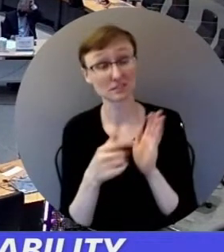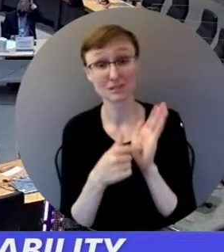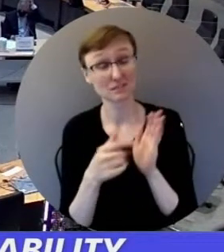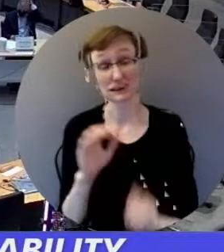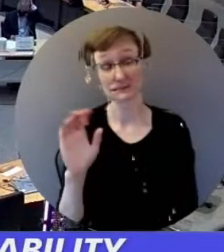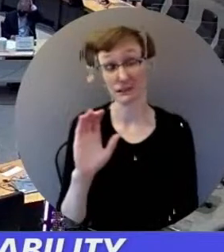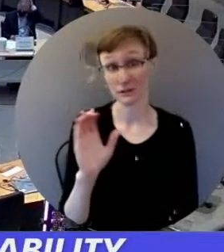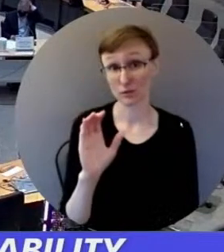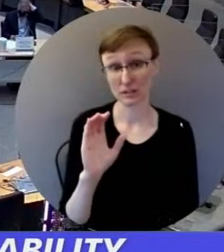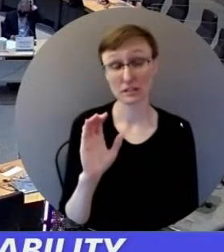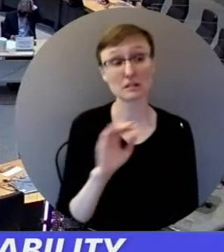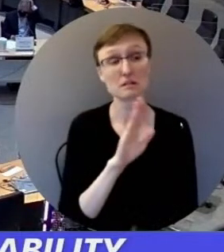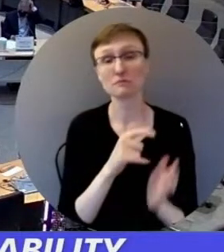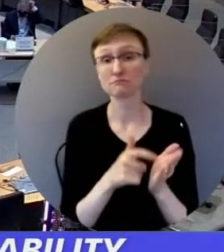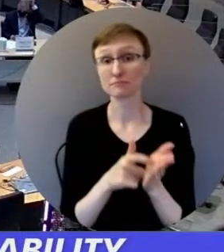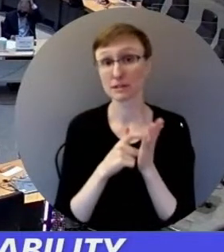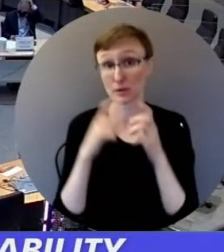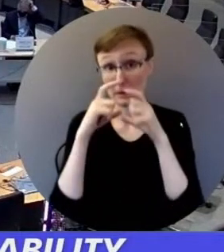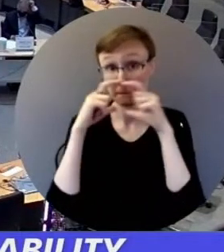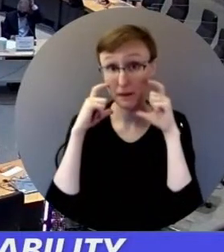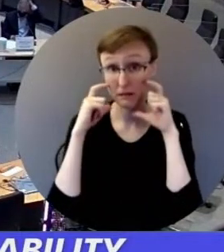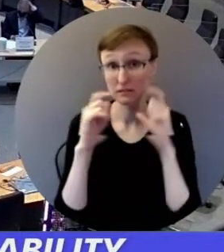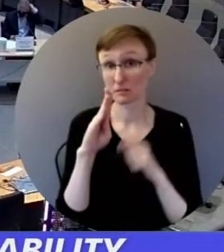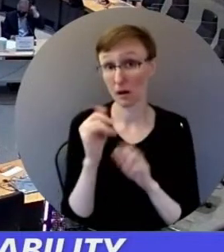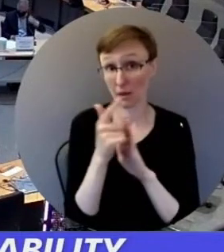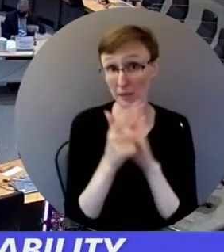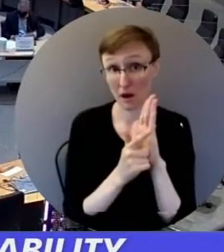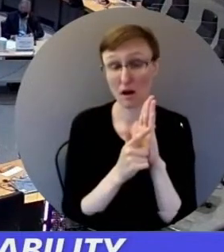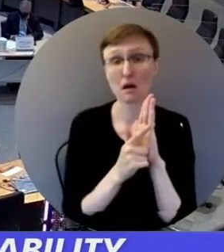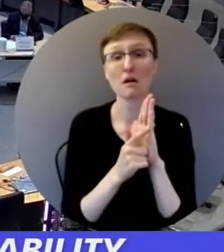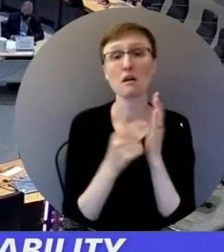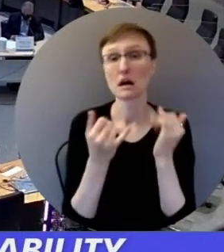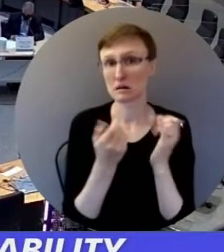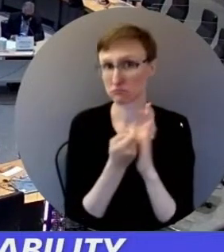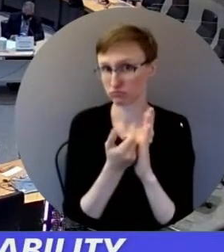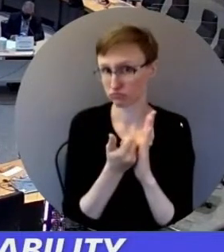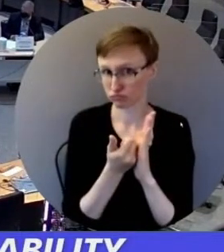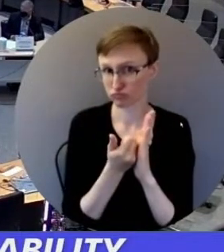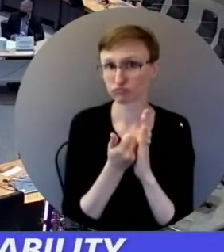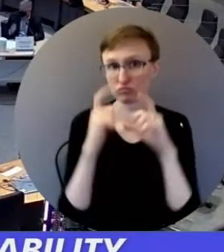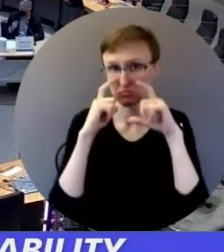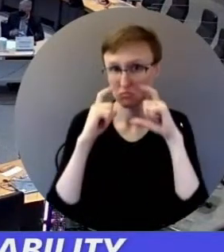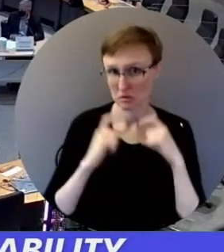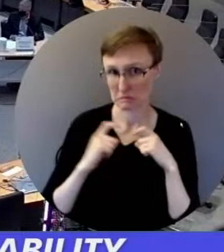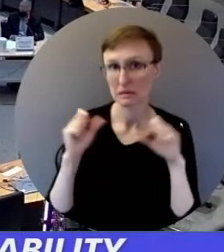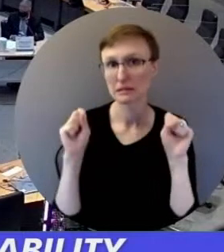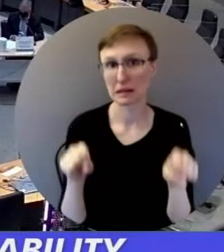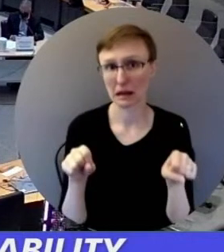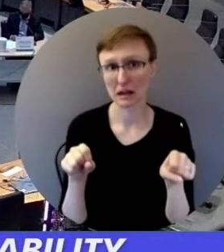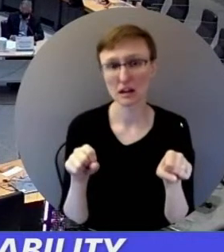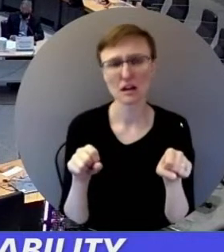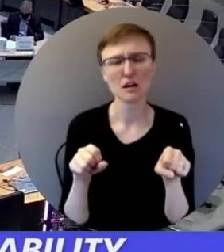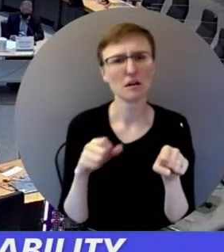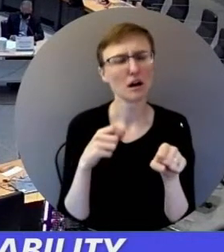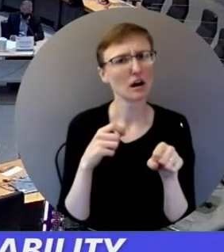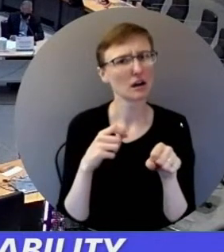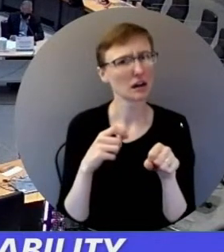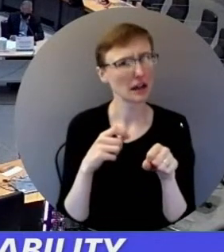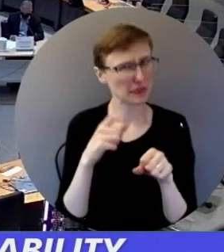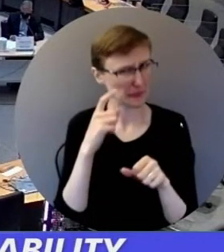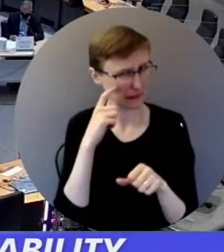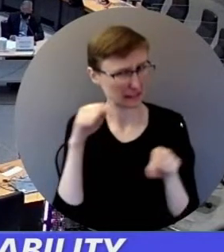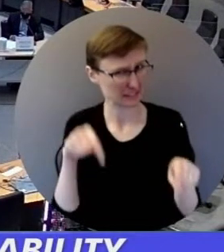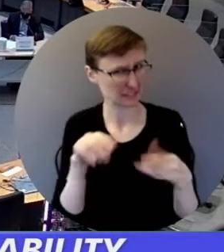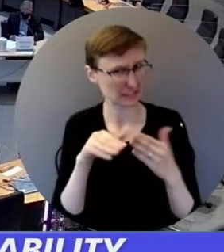mask bylaw. I know, if I'm not mistaken, ours here in the city is supposed to expire in August, around